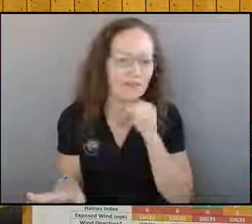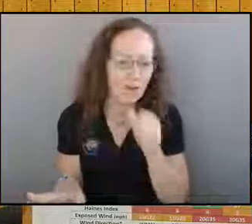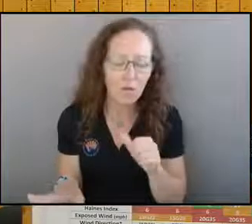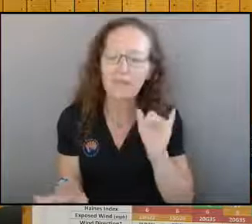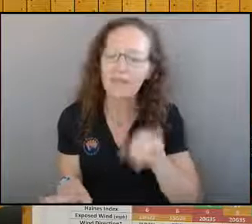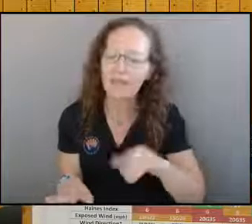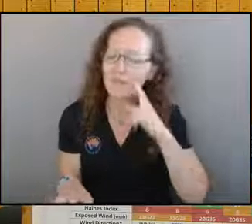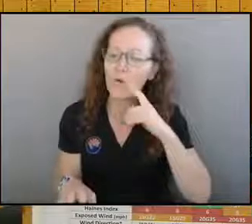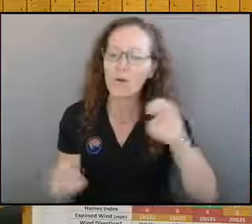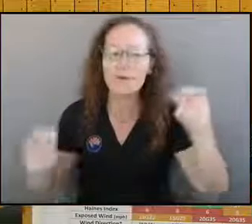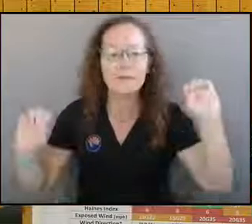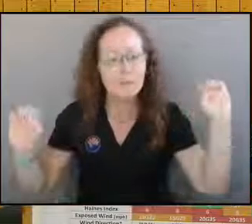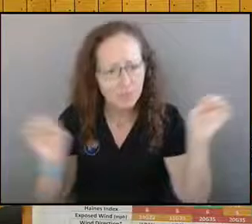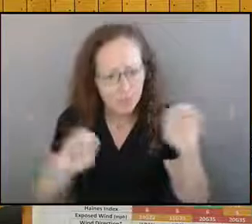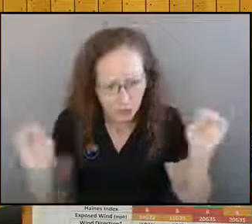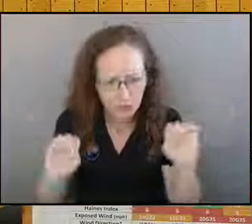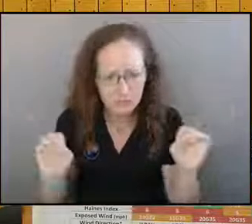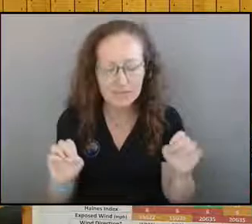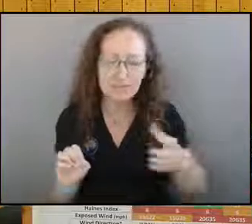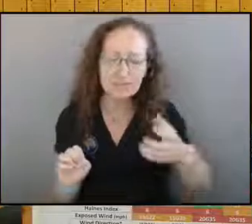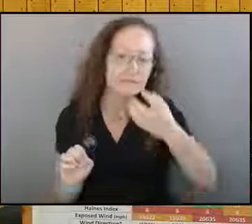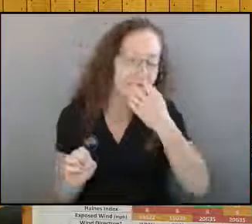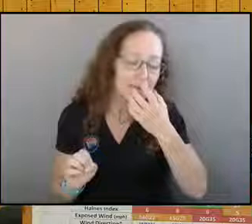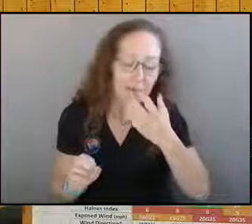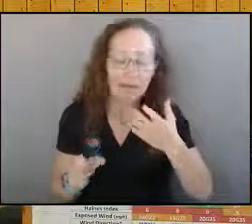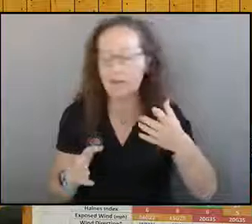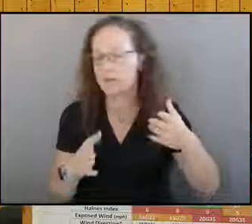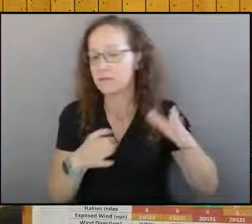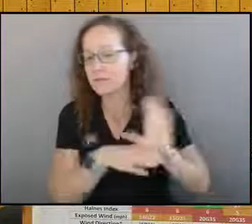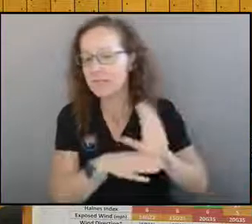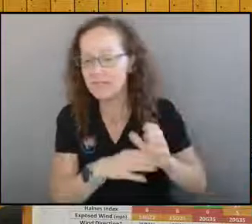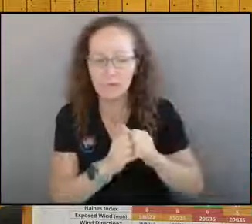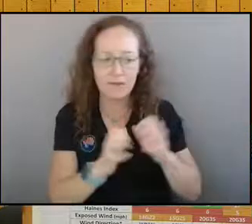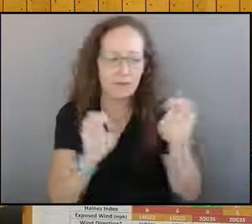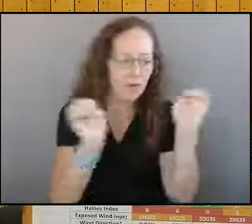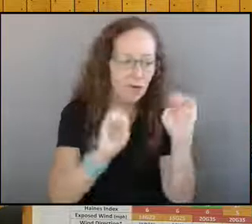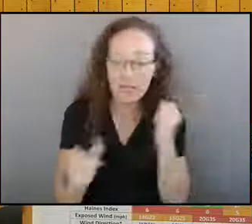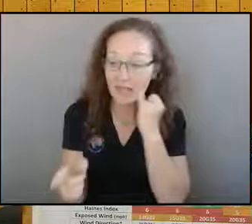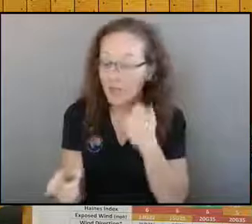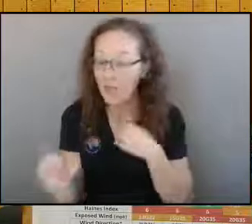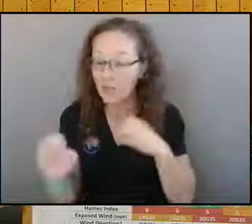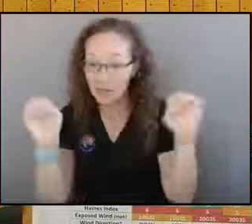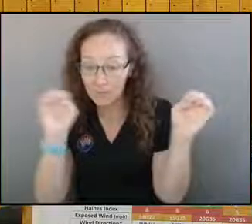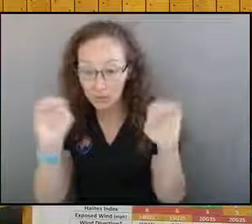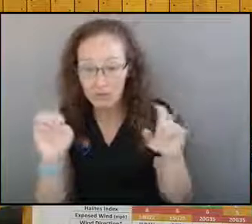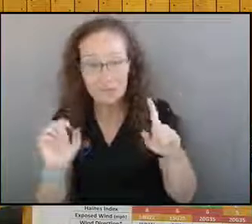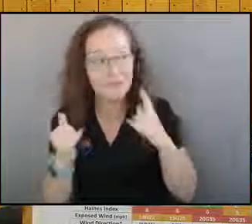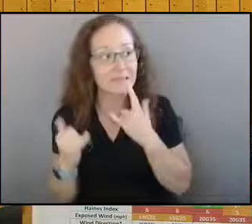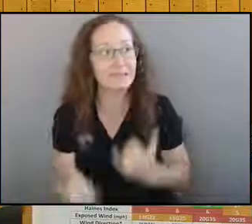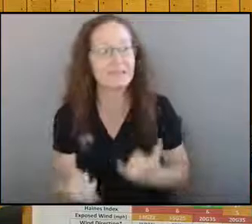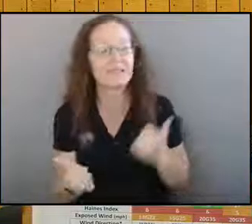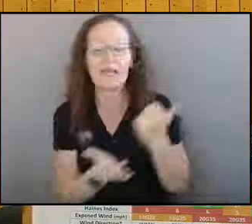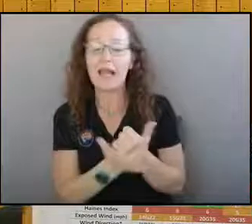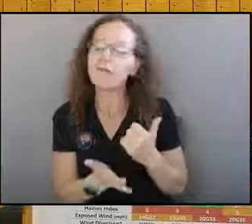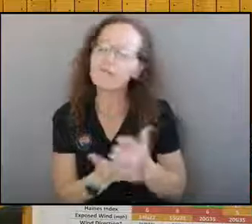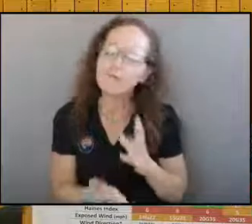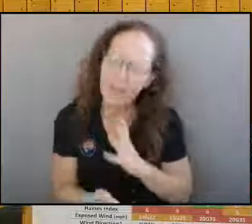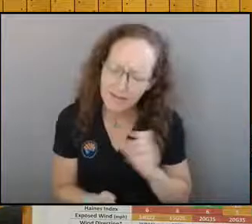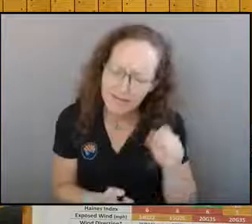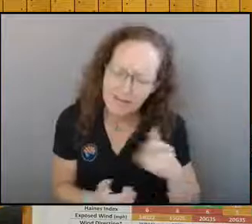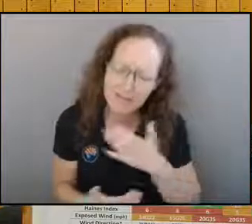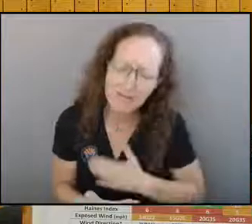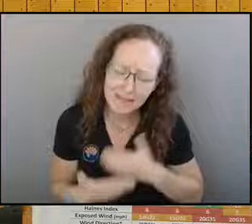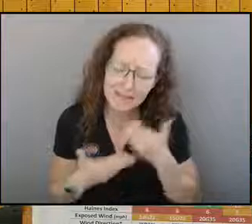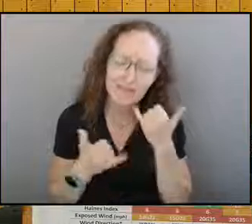If you have an emergency or need immediate assistance, please call 911 or our dispatch center. Otherwise,